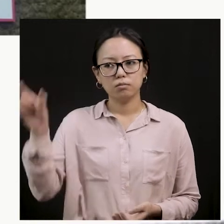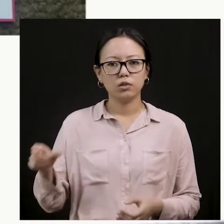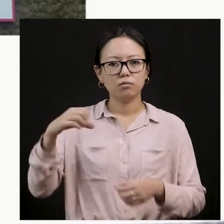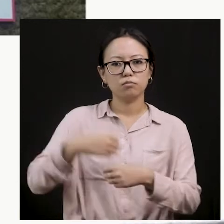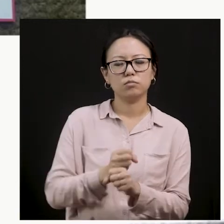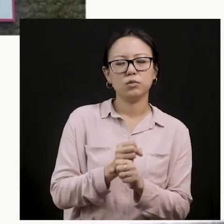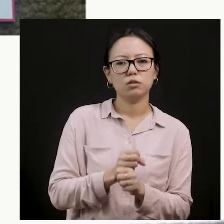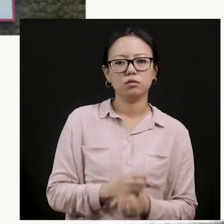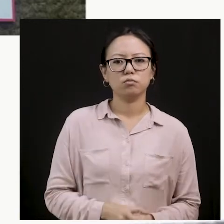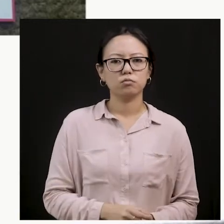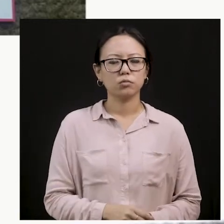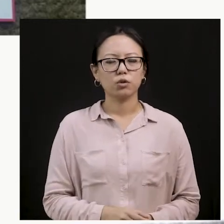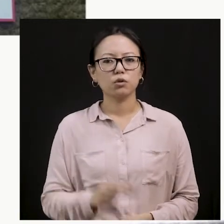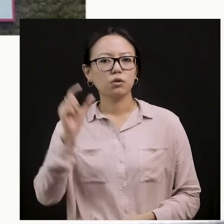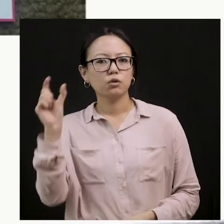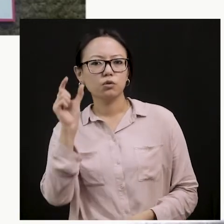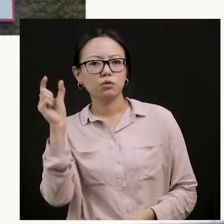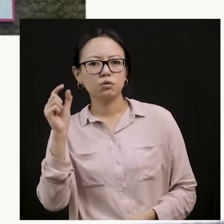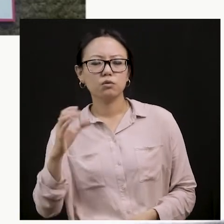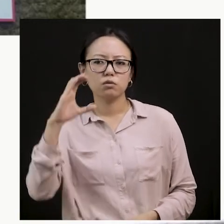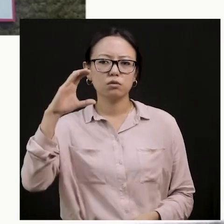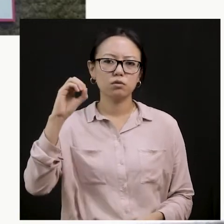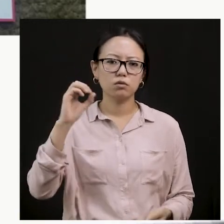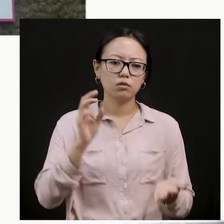comfort, for our use, etc.